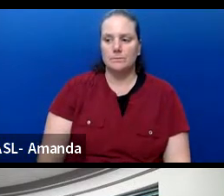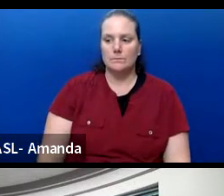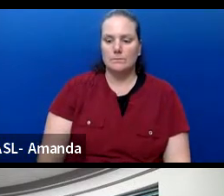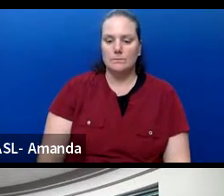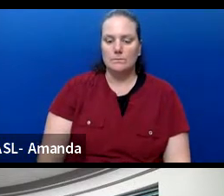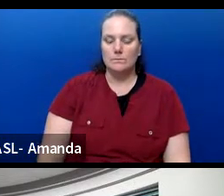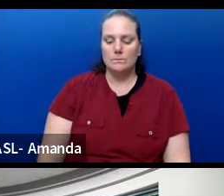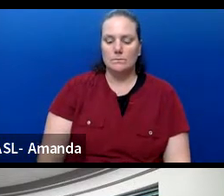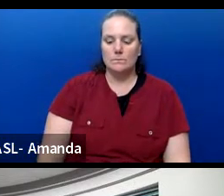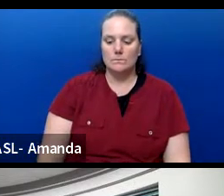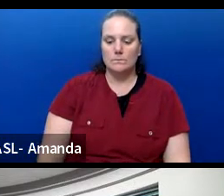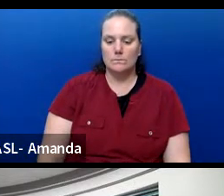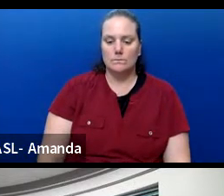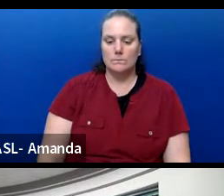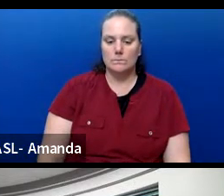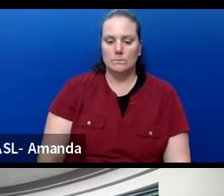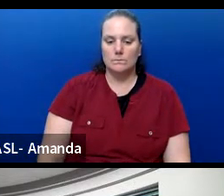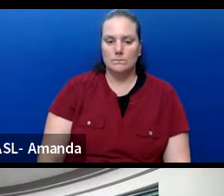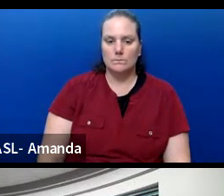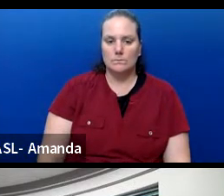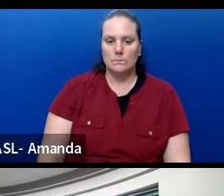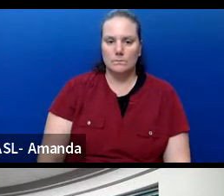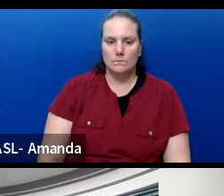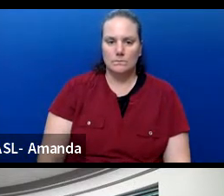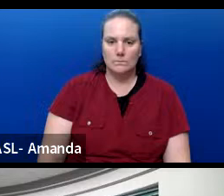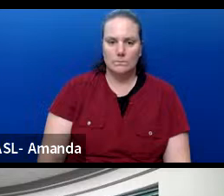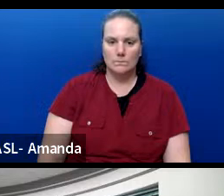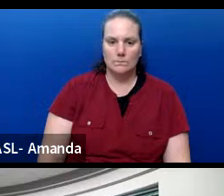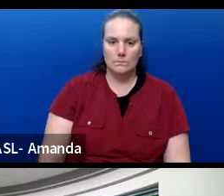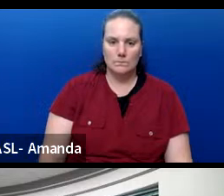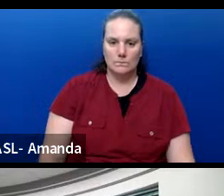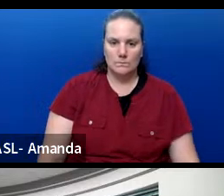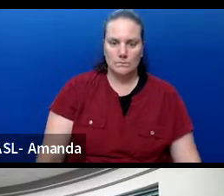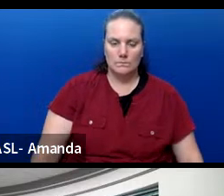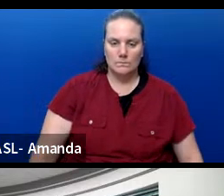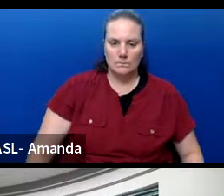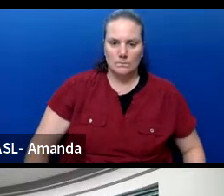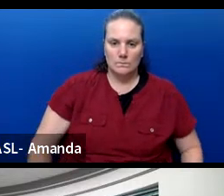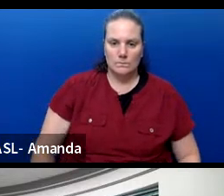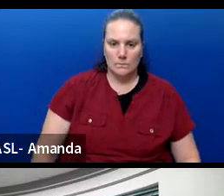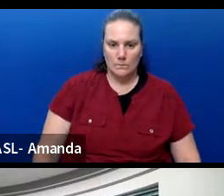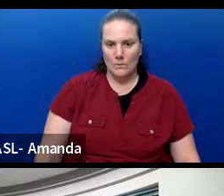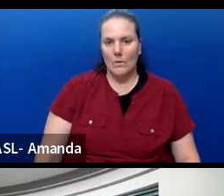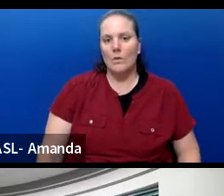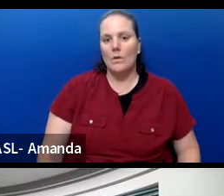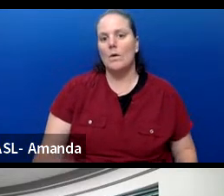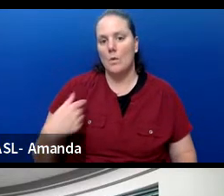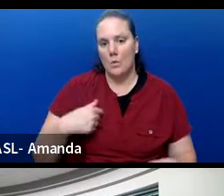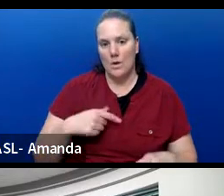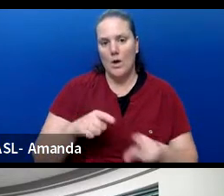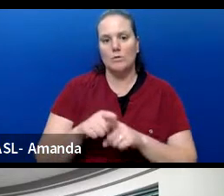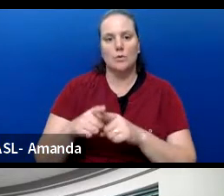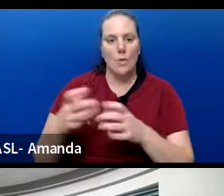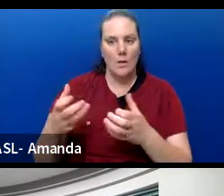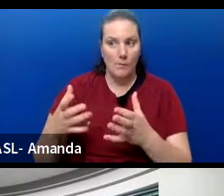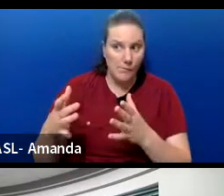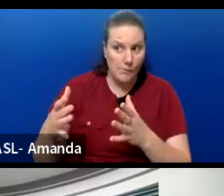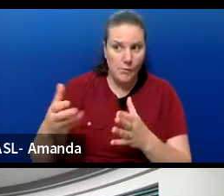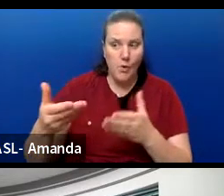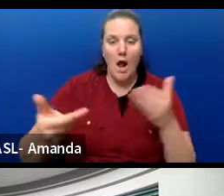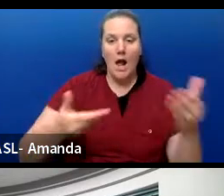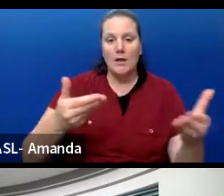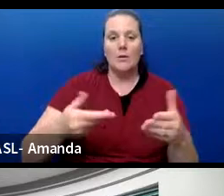to hire from communities often not in the construction or otherwise